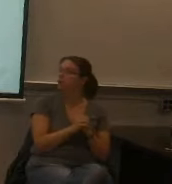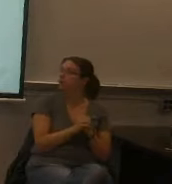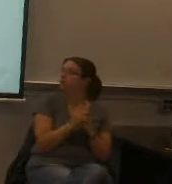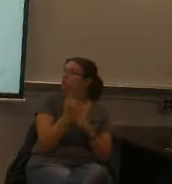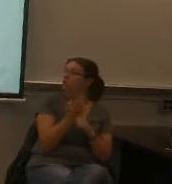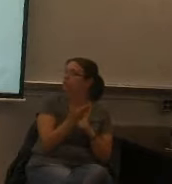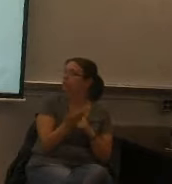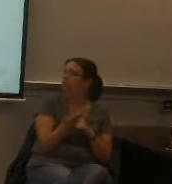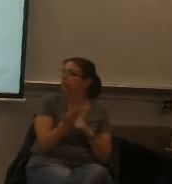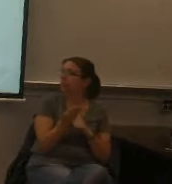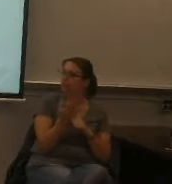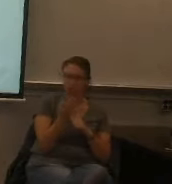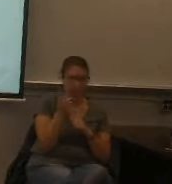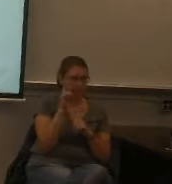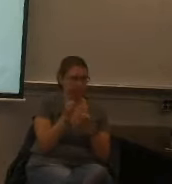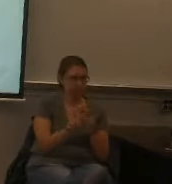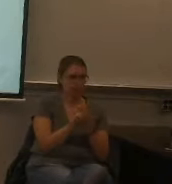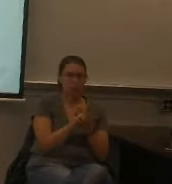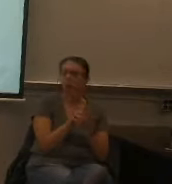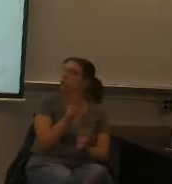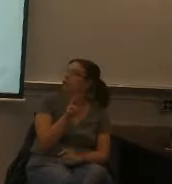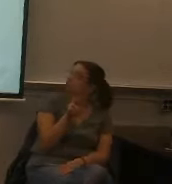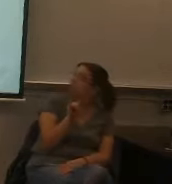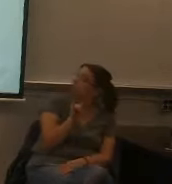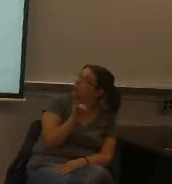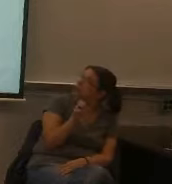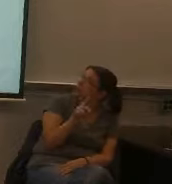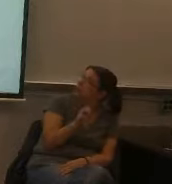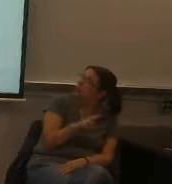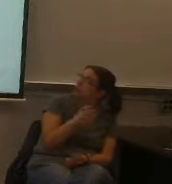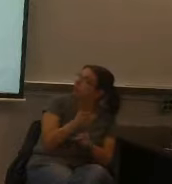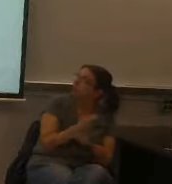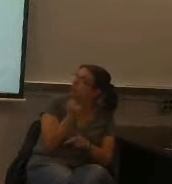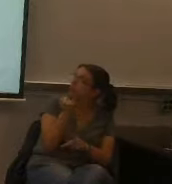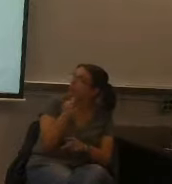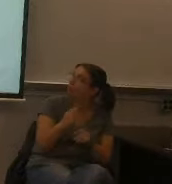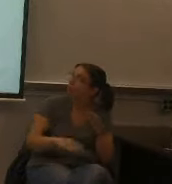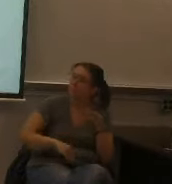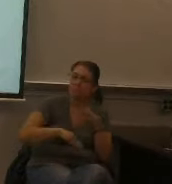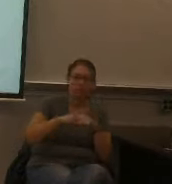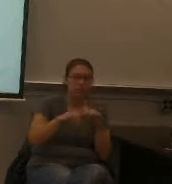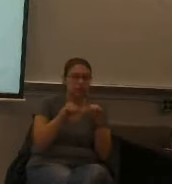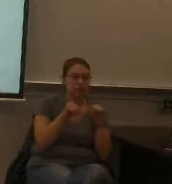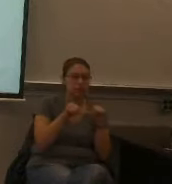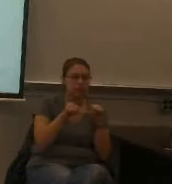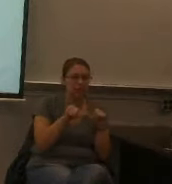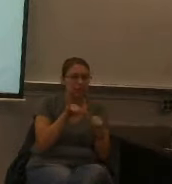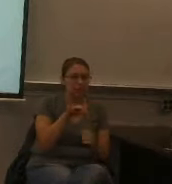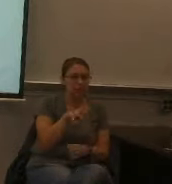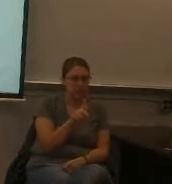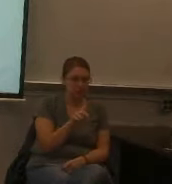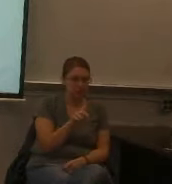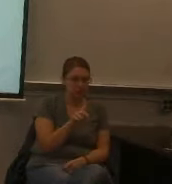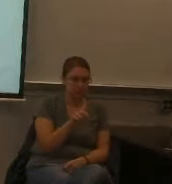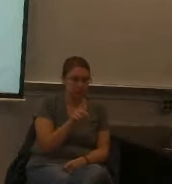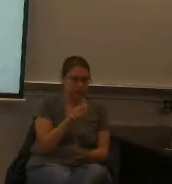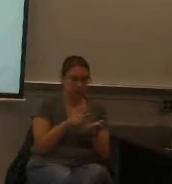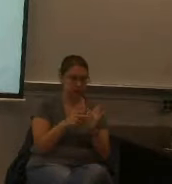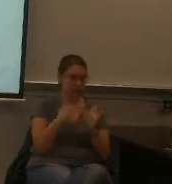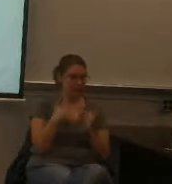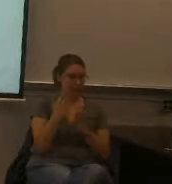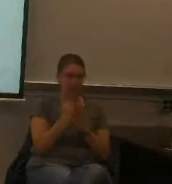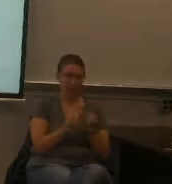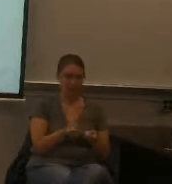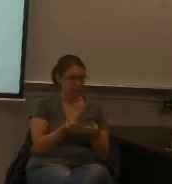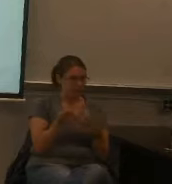one of the things that came up, Rickard figured out this idea of maximal sustainable yield. That is that there's some